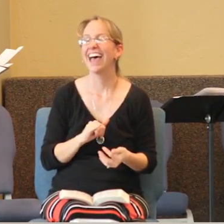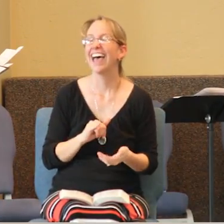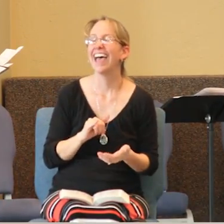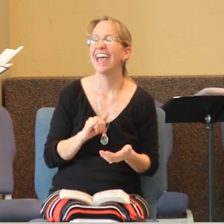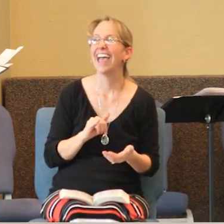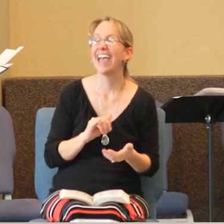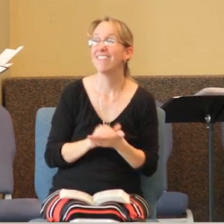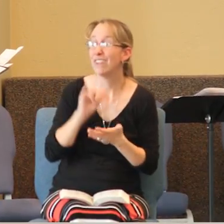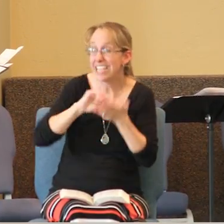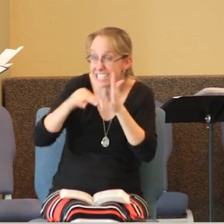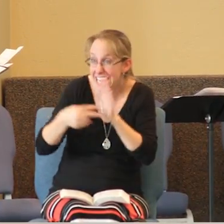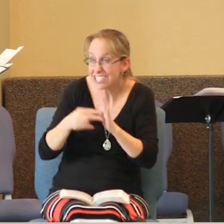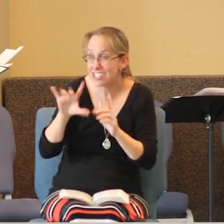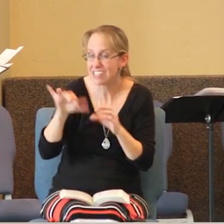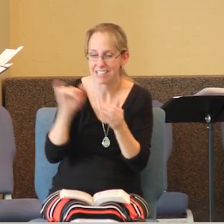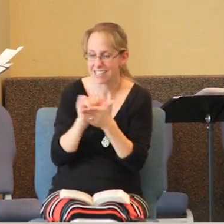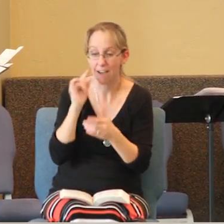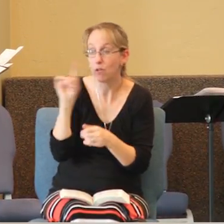one day,